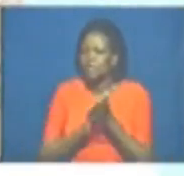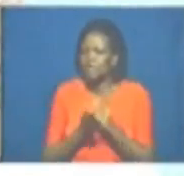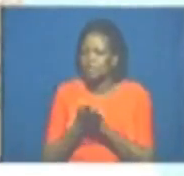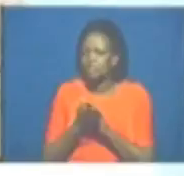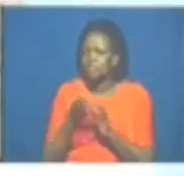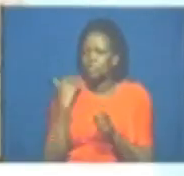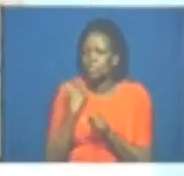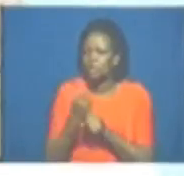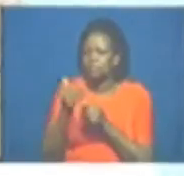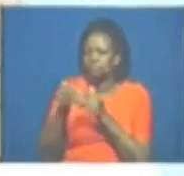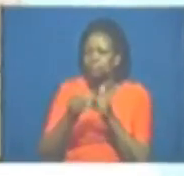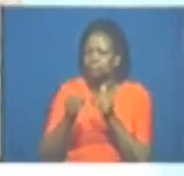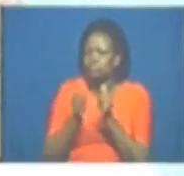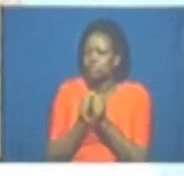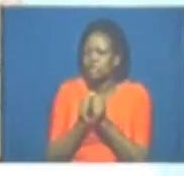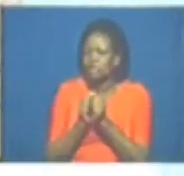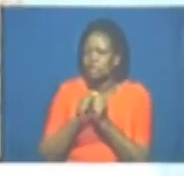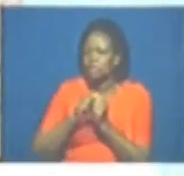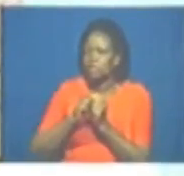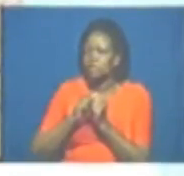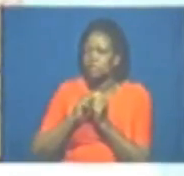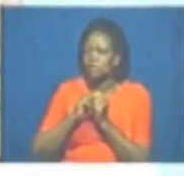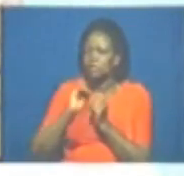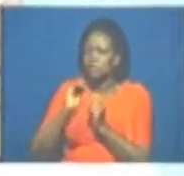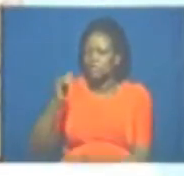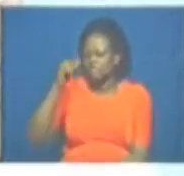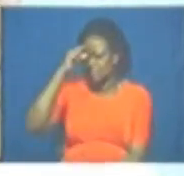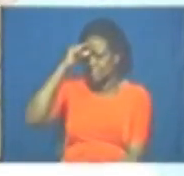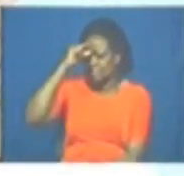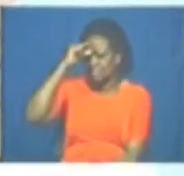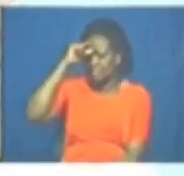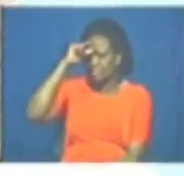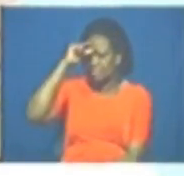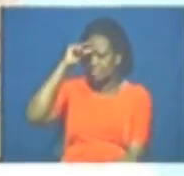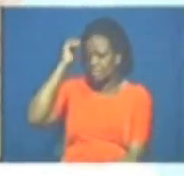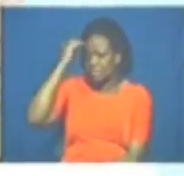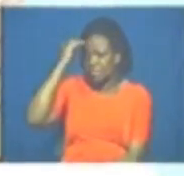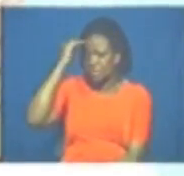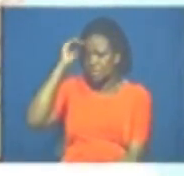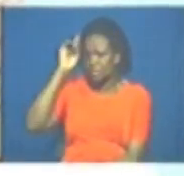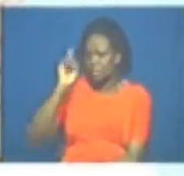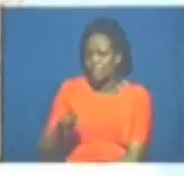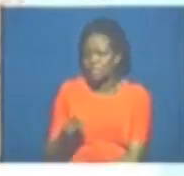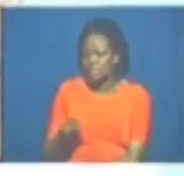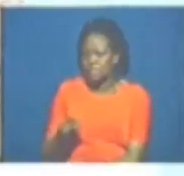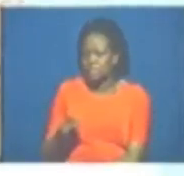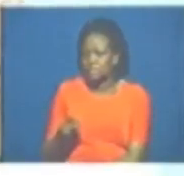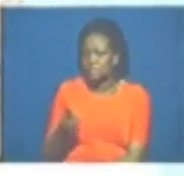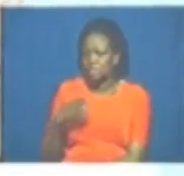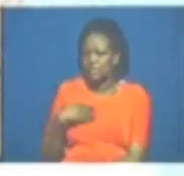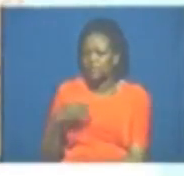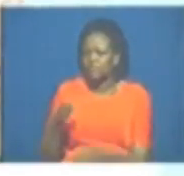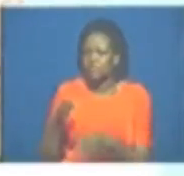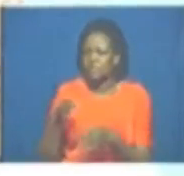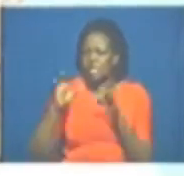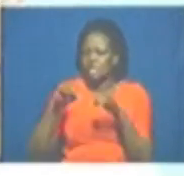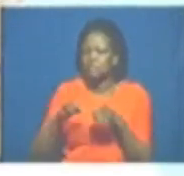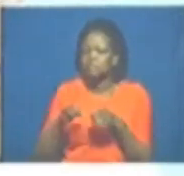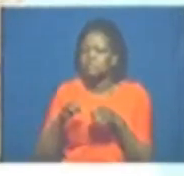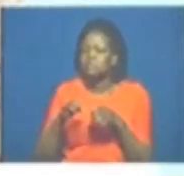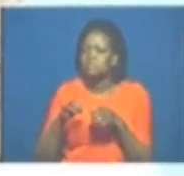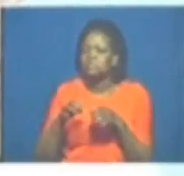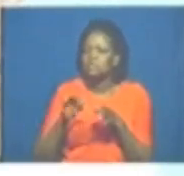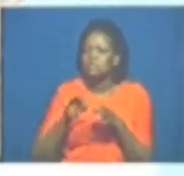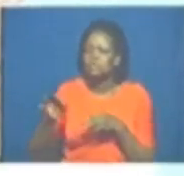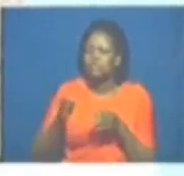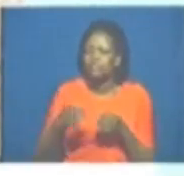working very closely with the county governments. And you know, we need to revive extension, agricultural extension services. We need